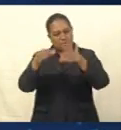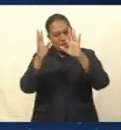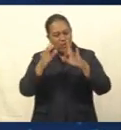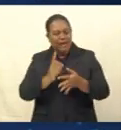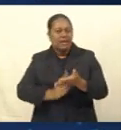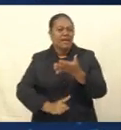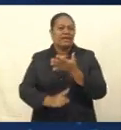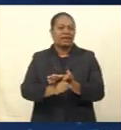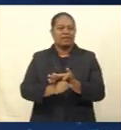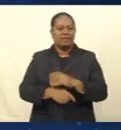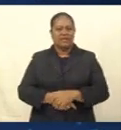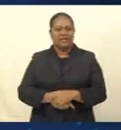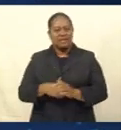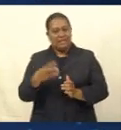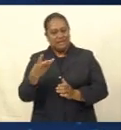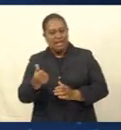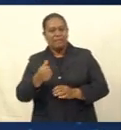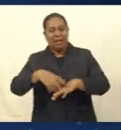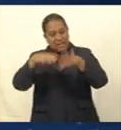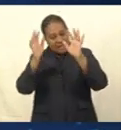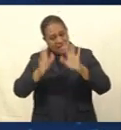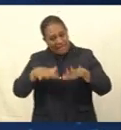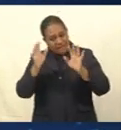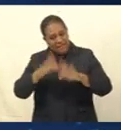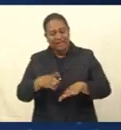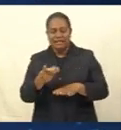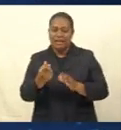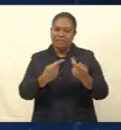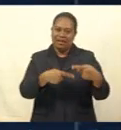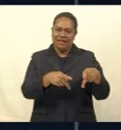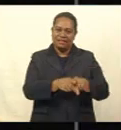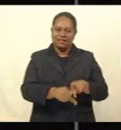at times, and a few thunderstorms over most places.